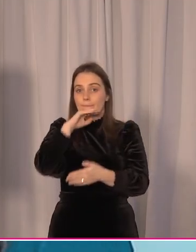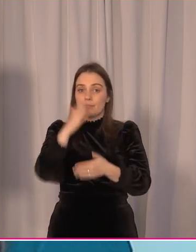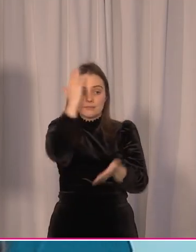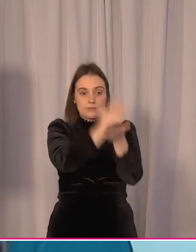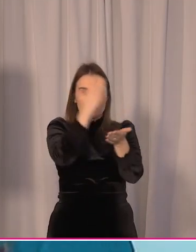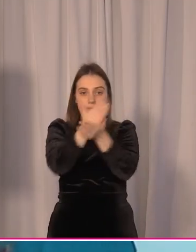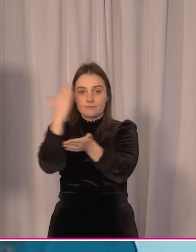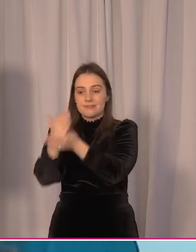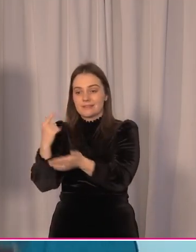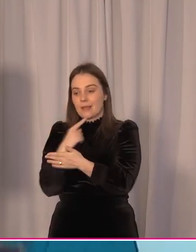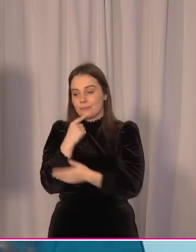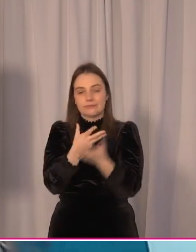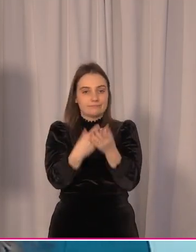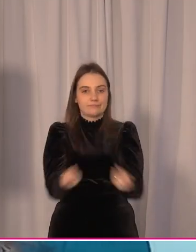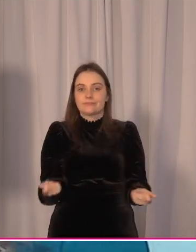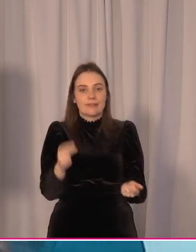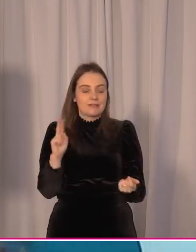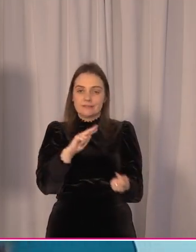disability, but we missed this.